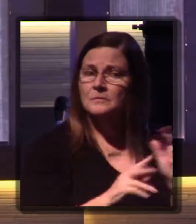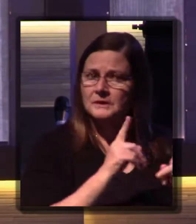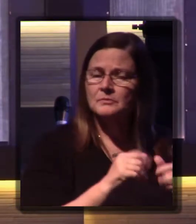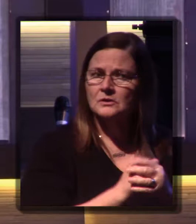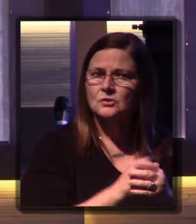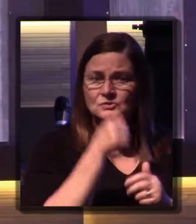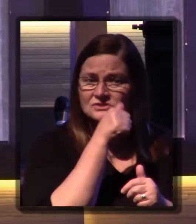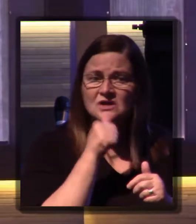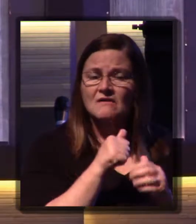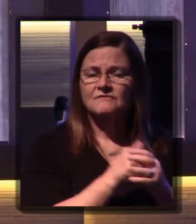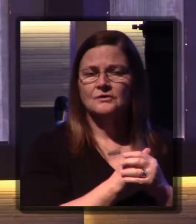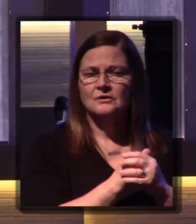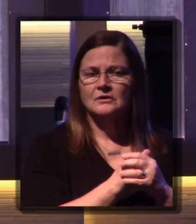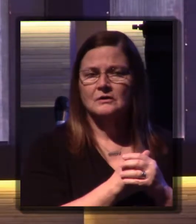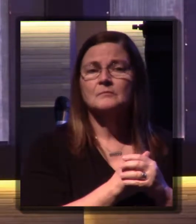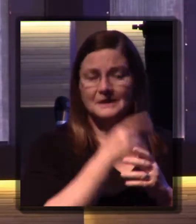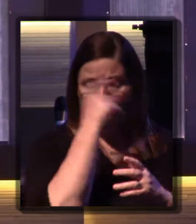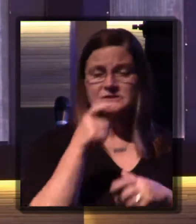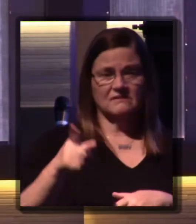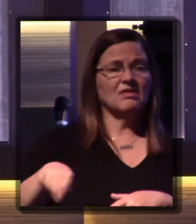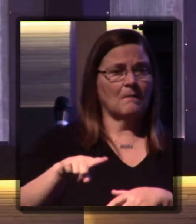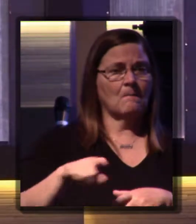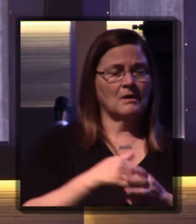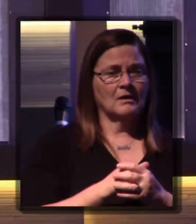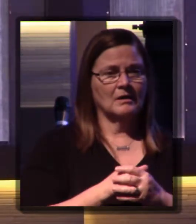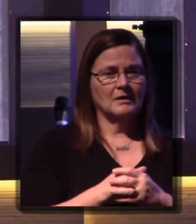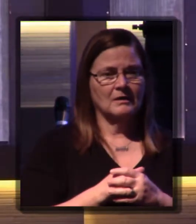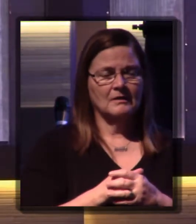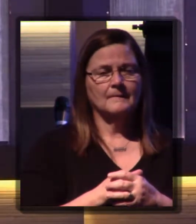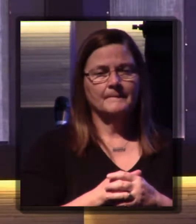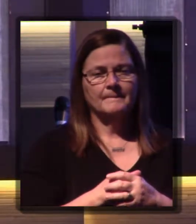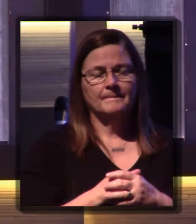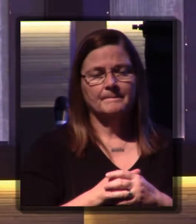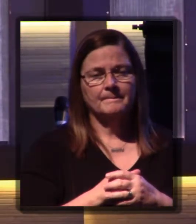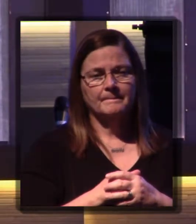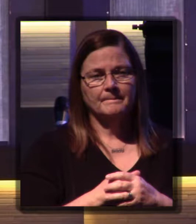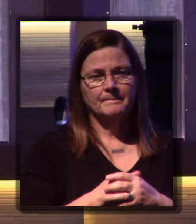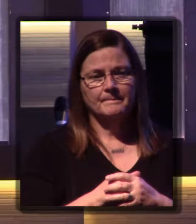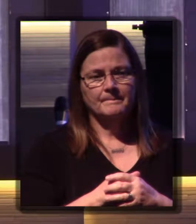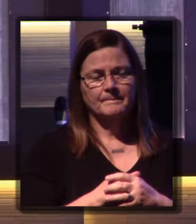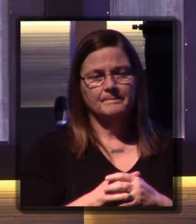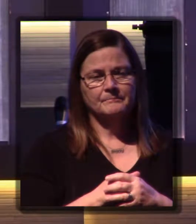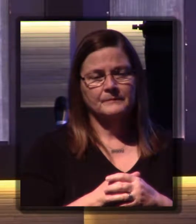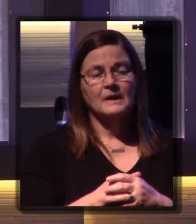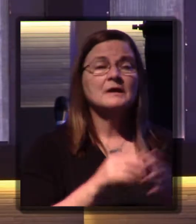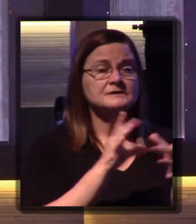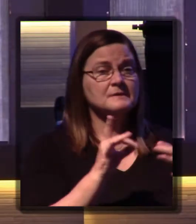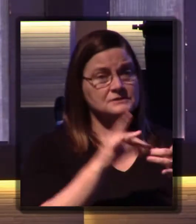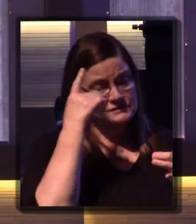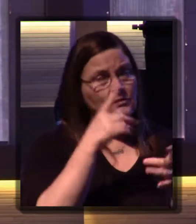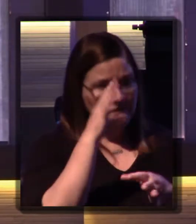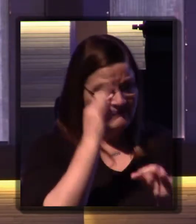whose freedom, property, and welfare are sacrificed for the well-being of the leaders.